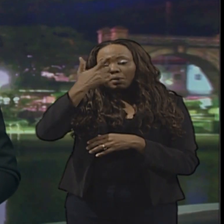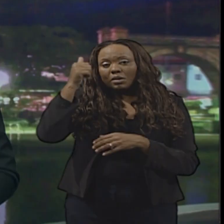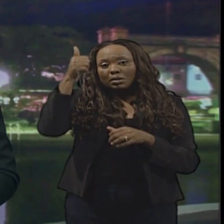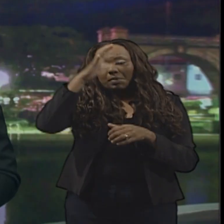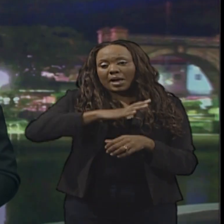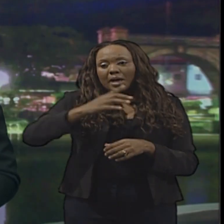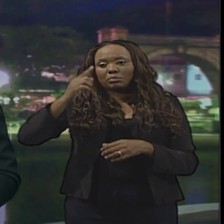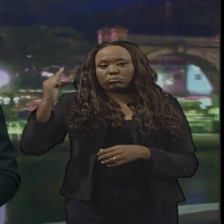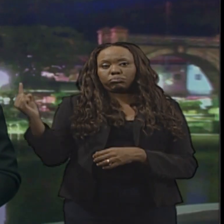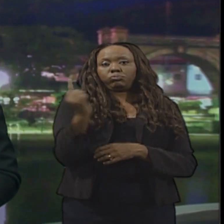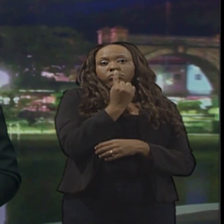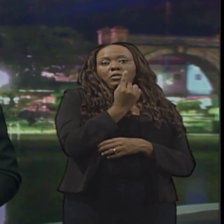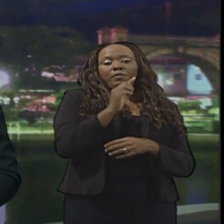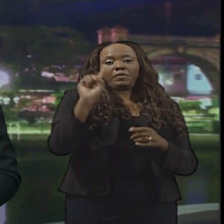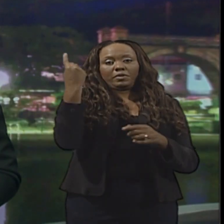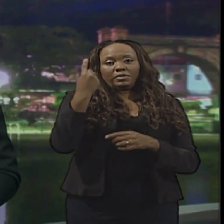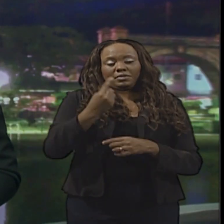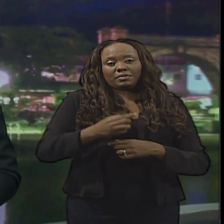he came onto him.